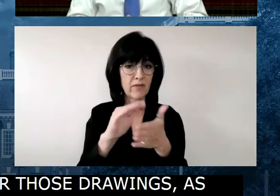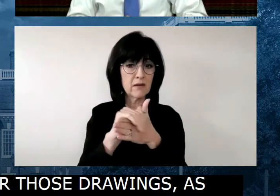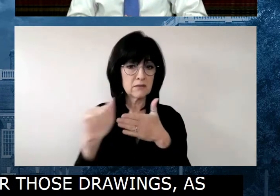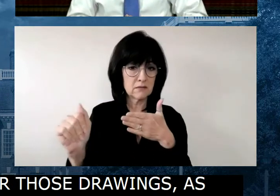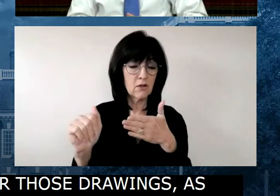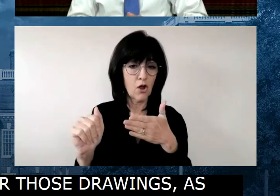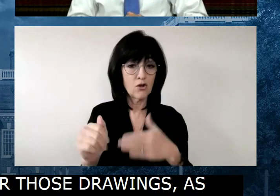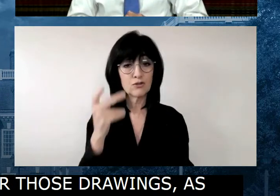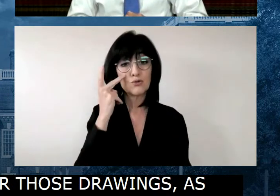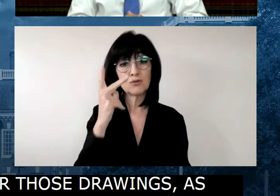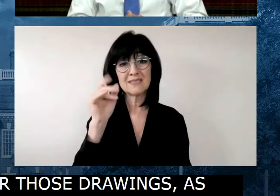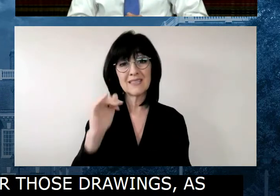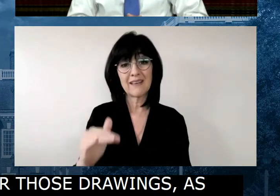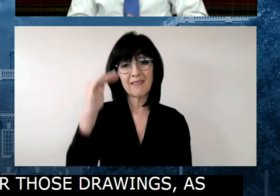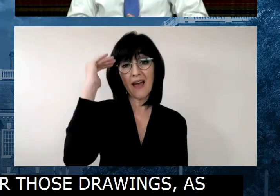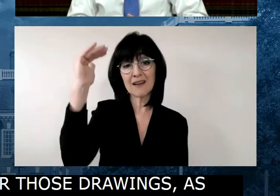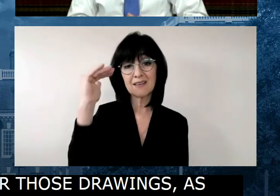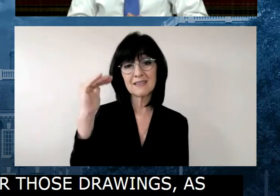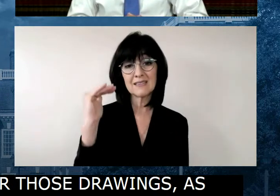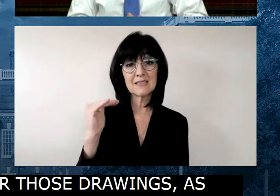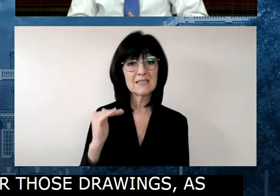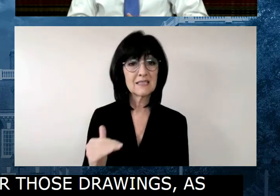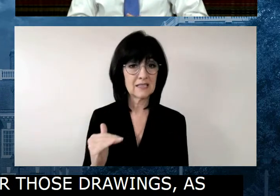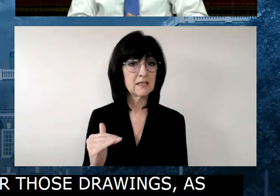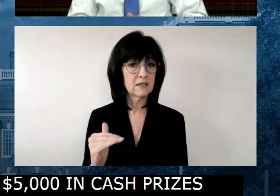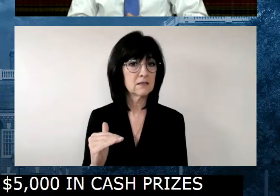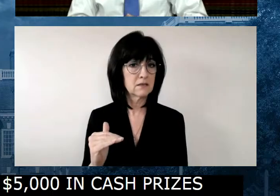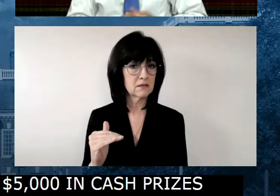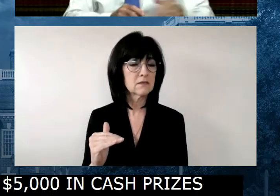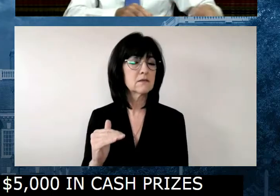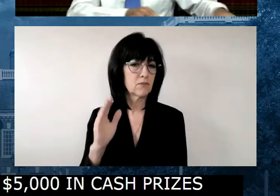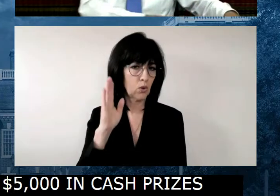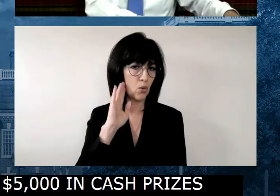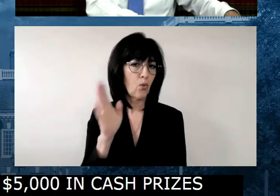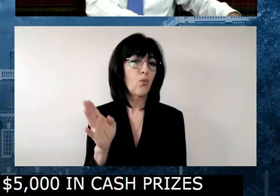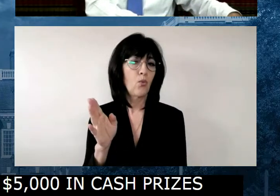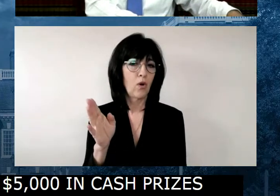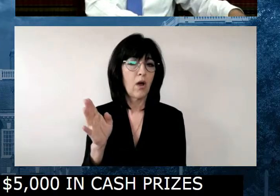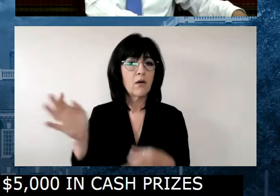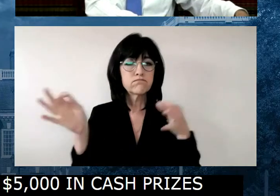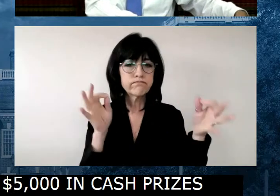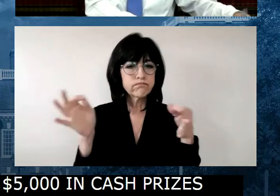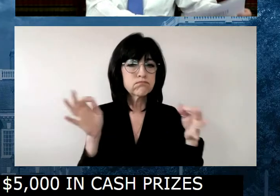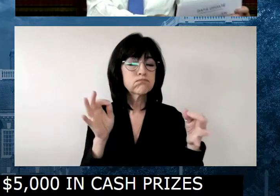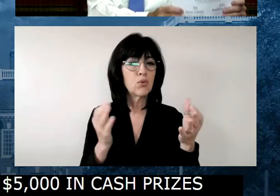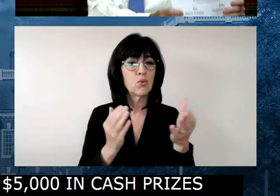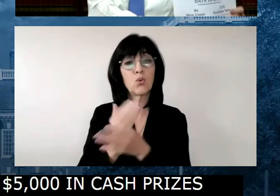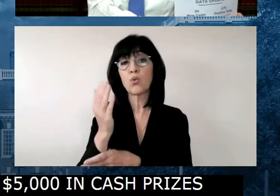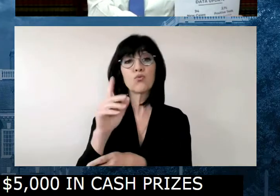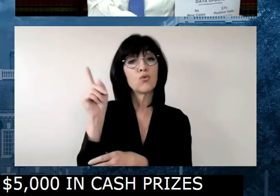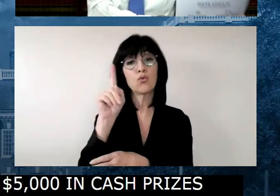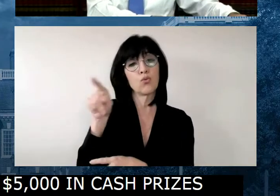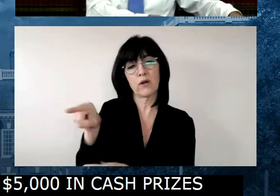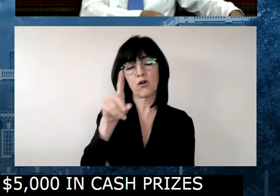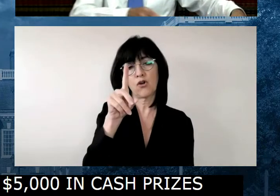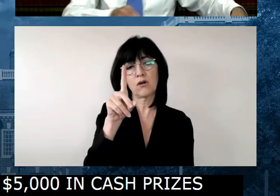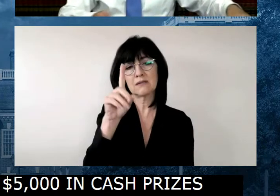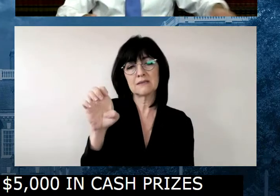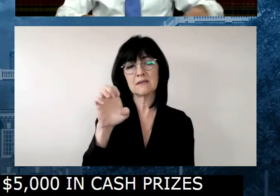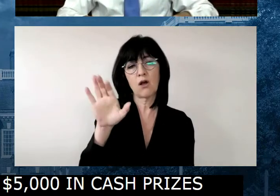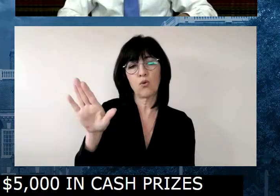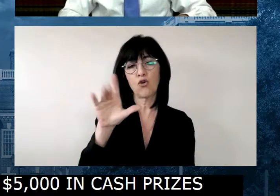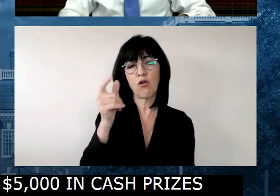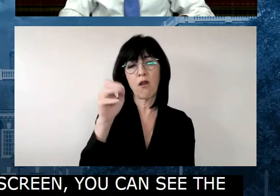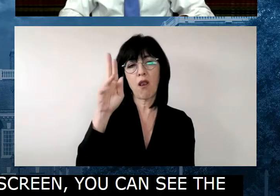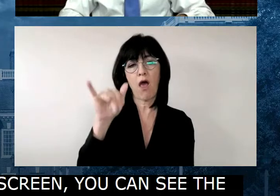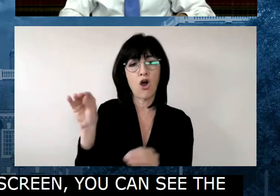some of the prizes that we'll be raffling off. All of this will be run through the Delaware Lottery Office that knows how to do this